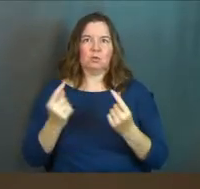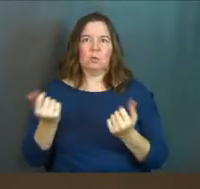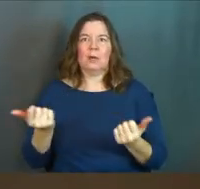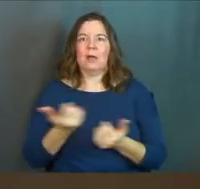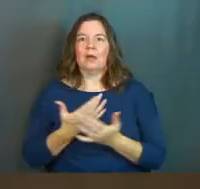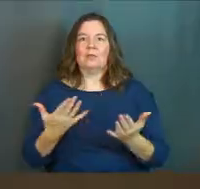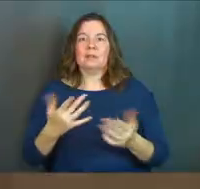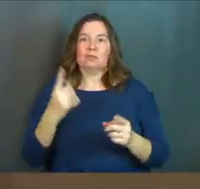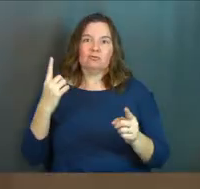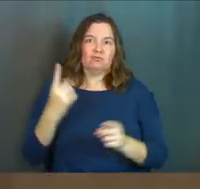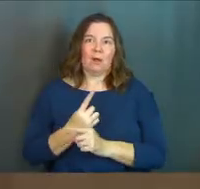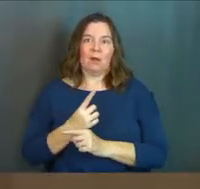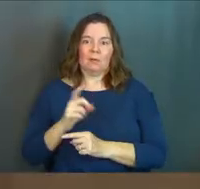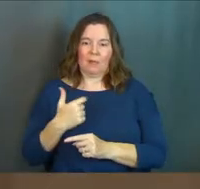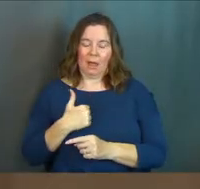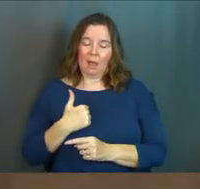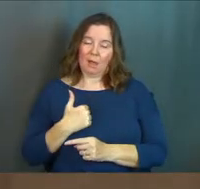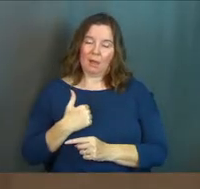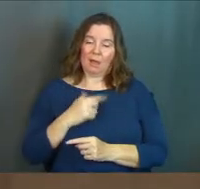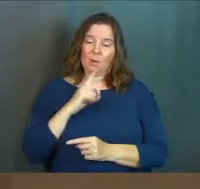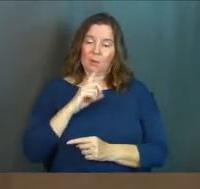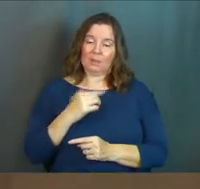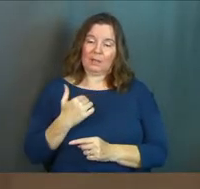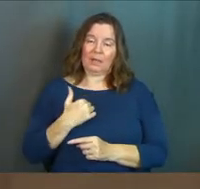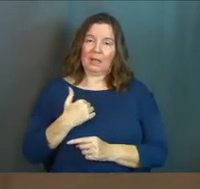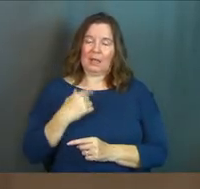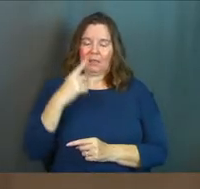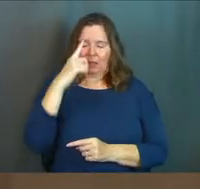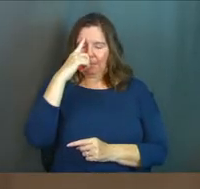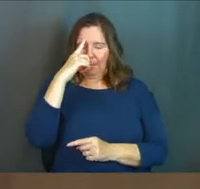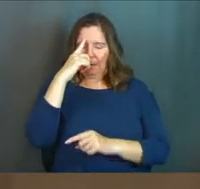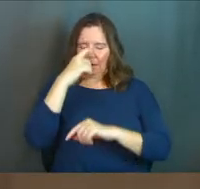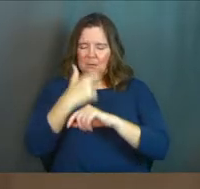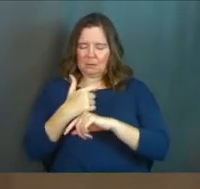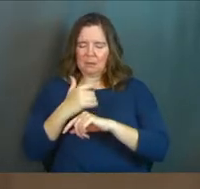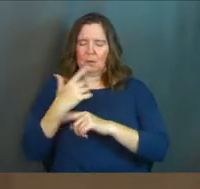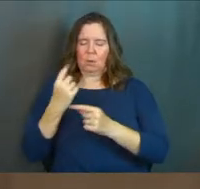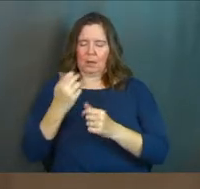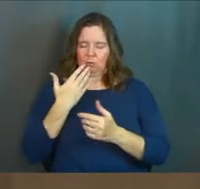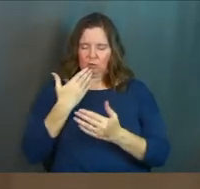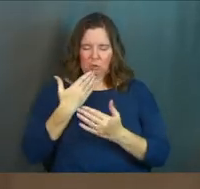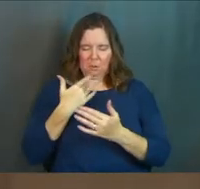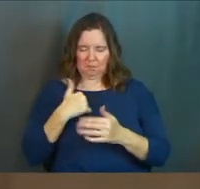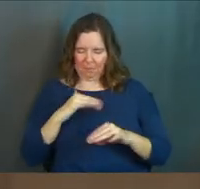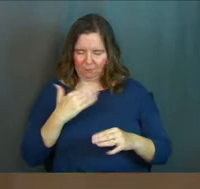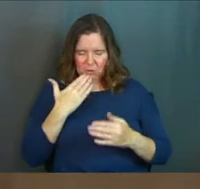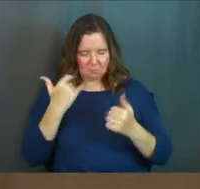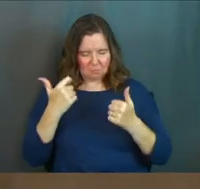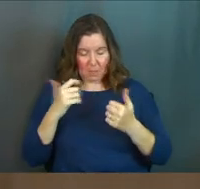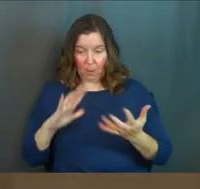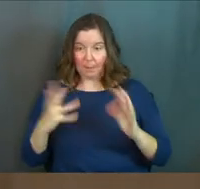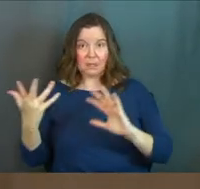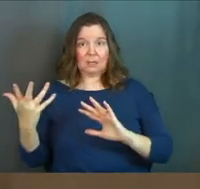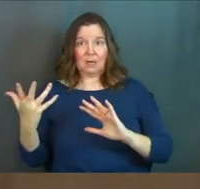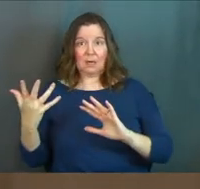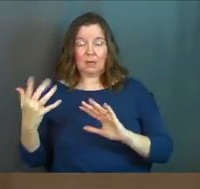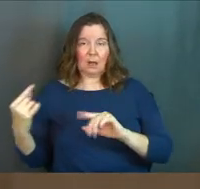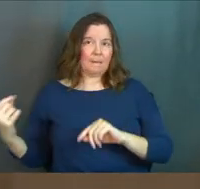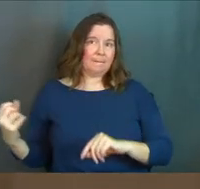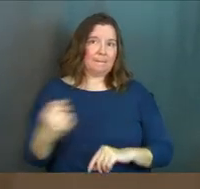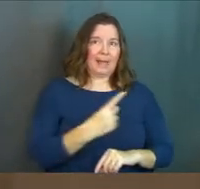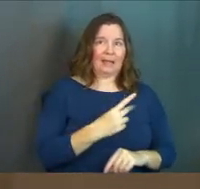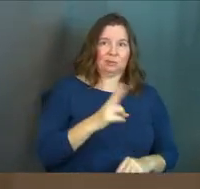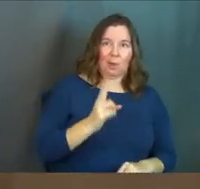do every single thing right. I really had the mind state of like, okay, I'm doing good. And when I messed up, back to